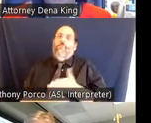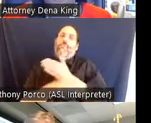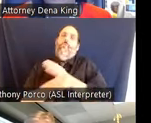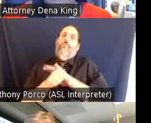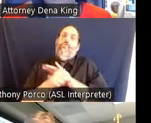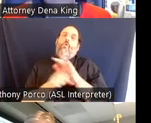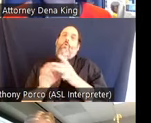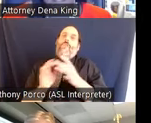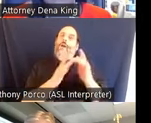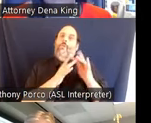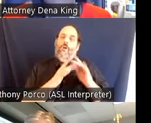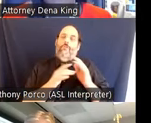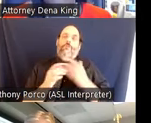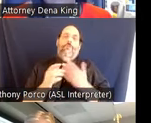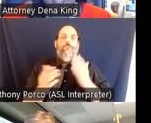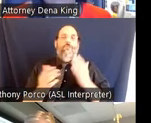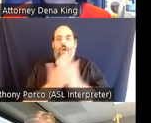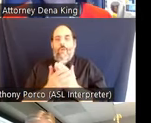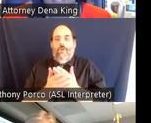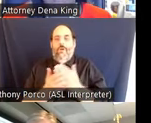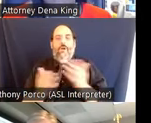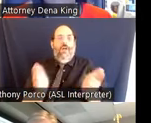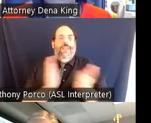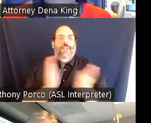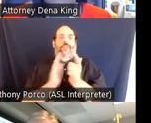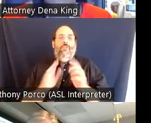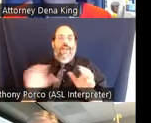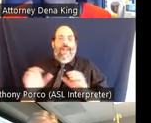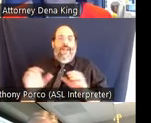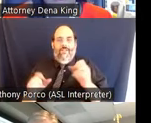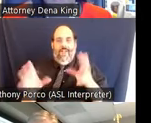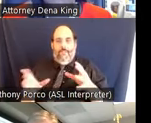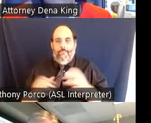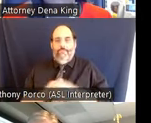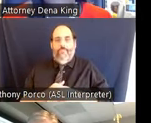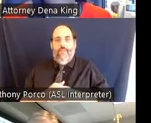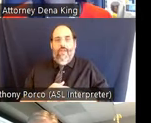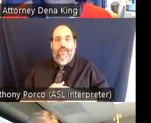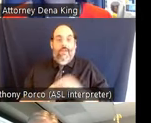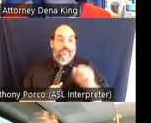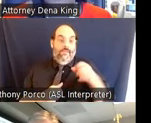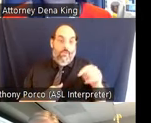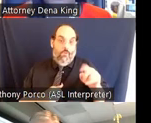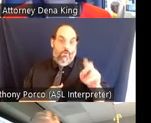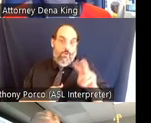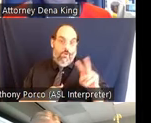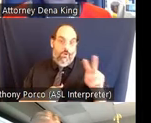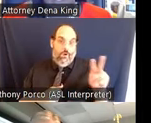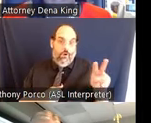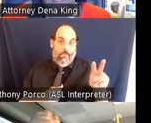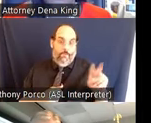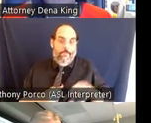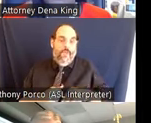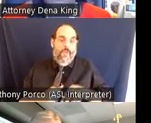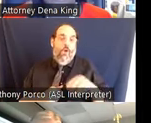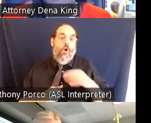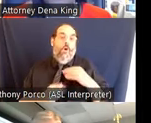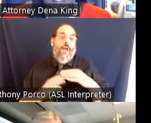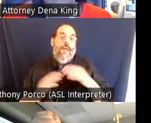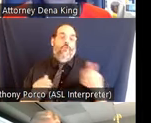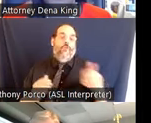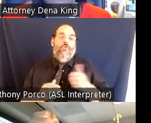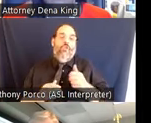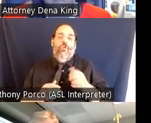local networks to combat unlawful acts of hate. In September of 2022, the White House hosted